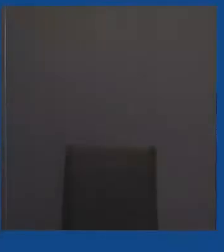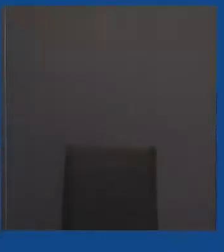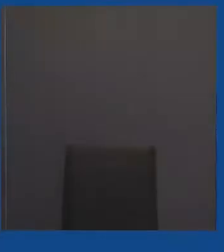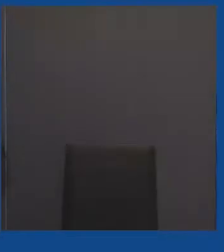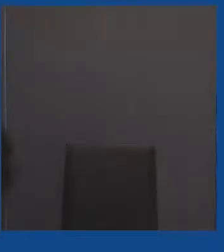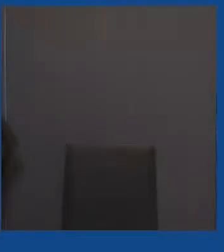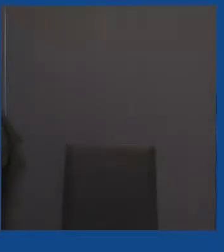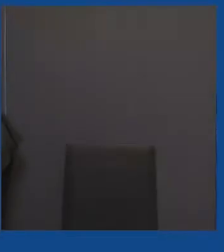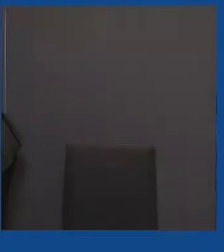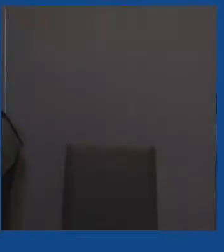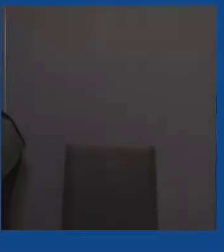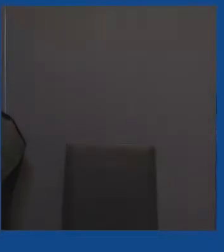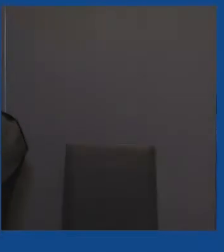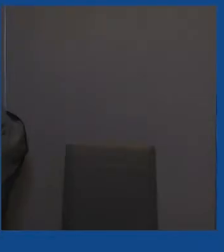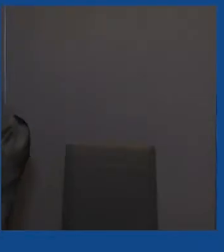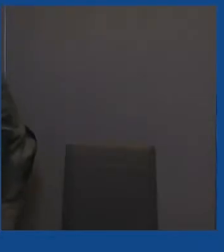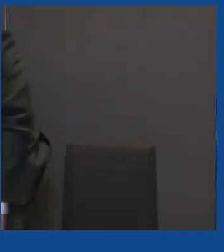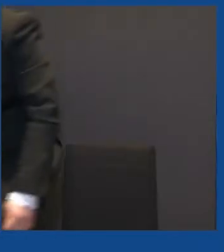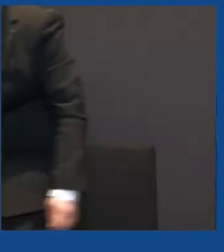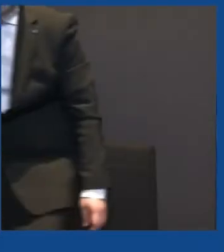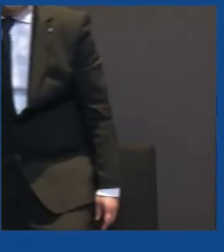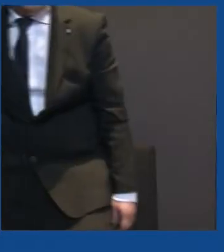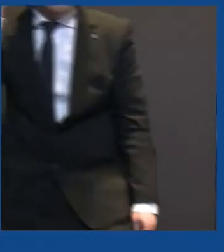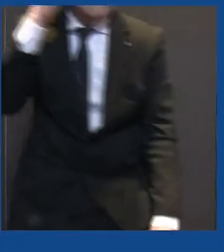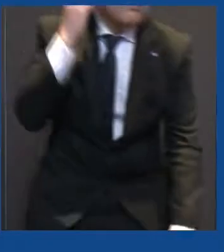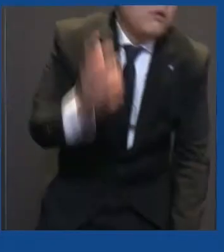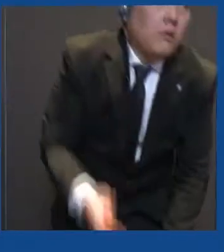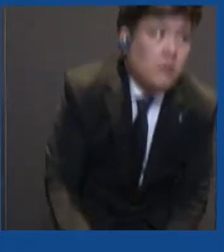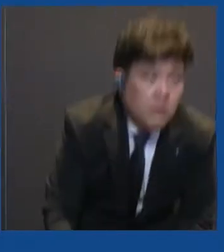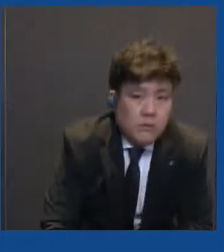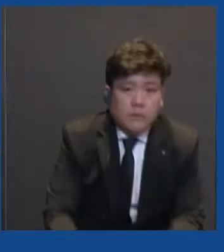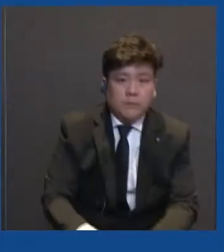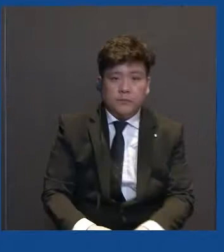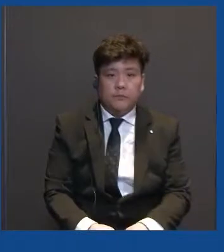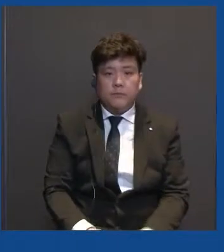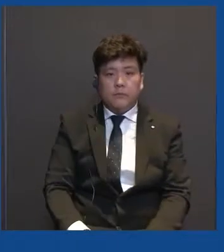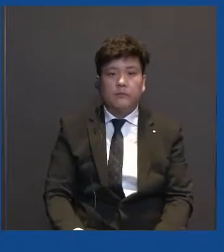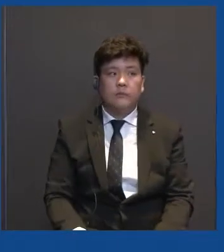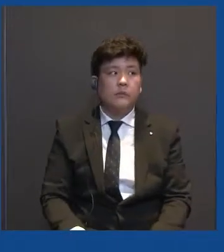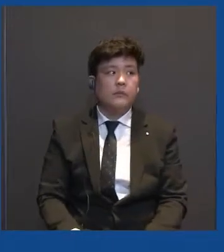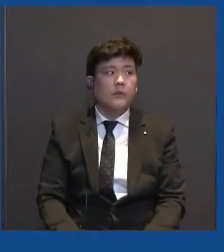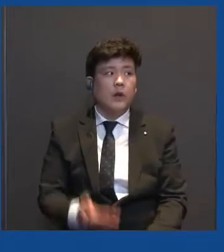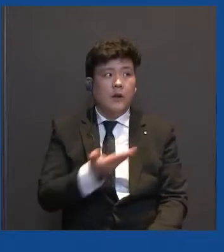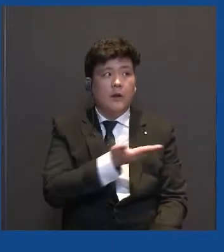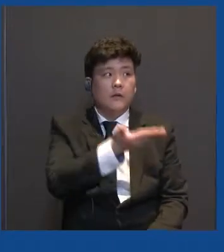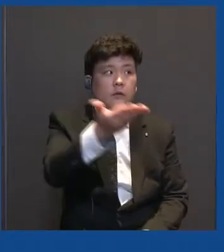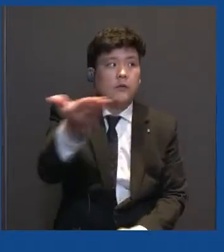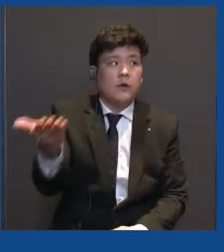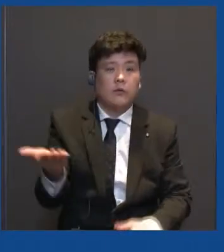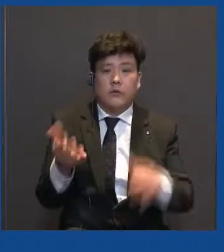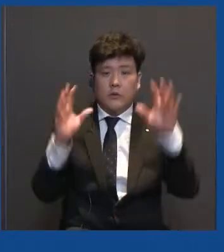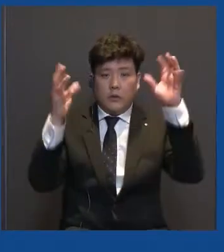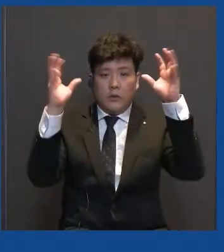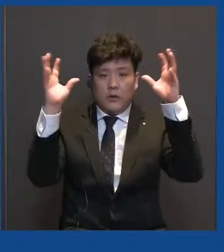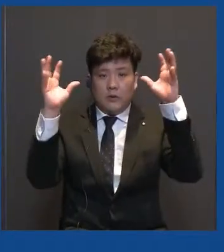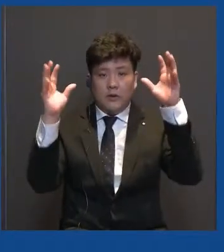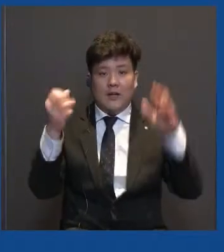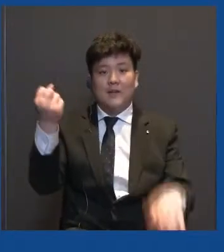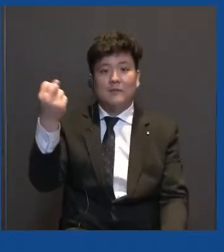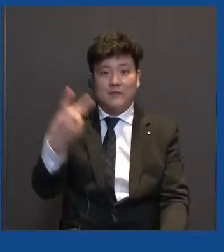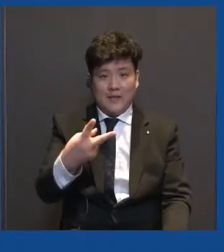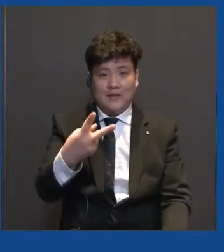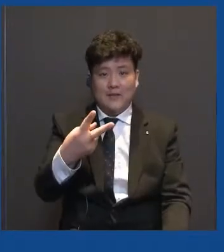Welcome you all again. Now let us proceed to the moderated panel discussion on promotion and protection of human rights to older persons